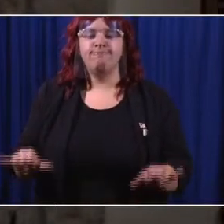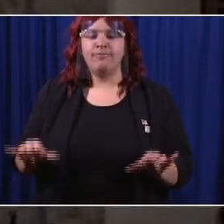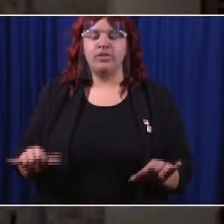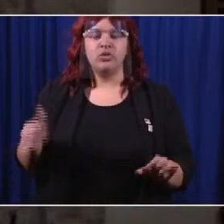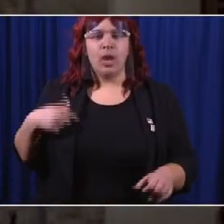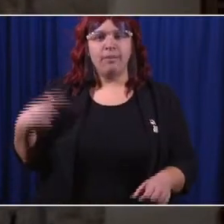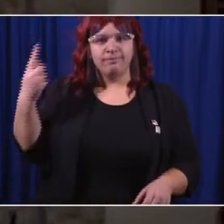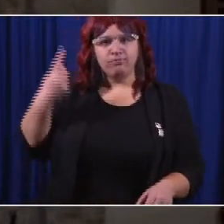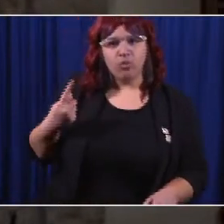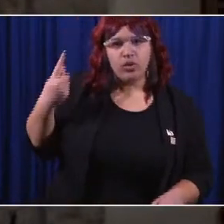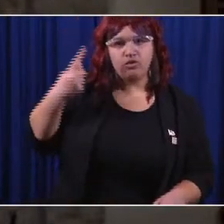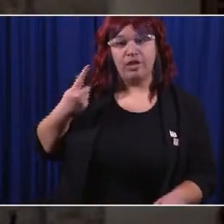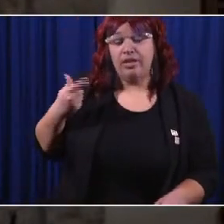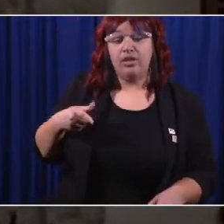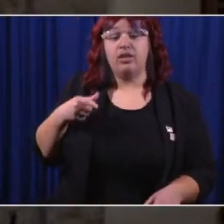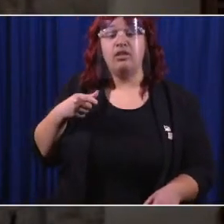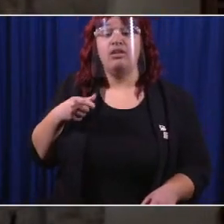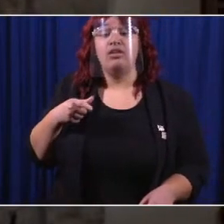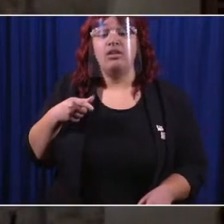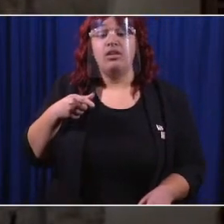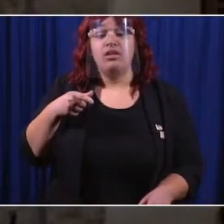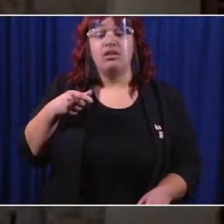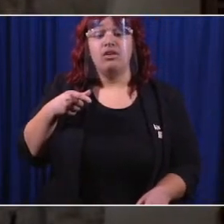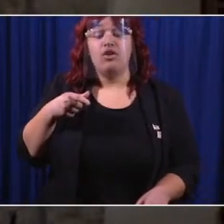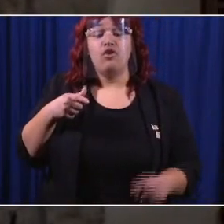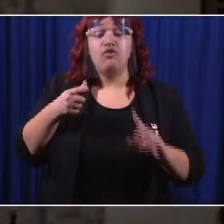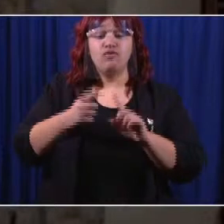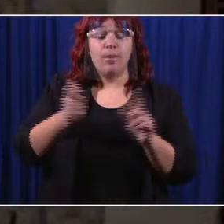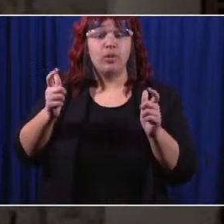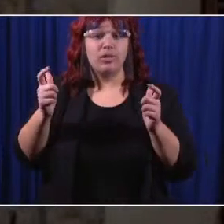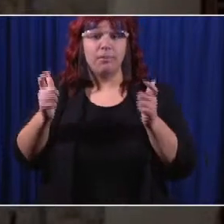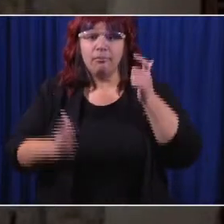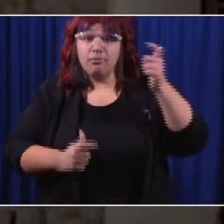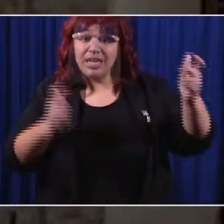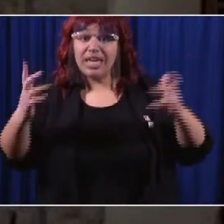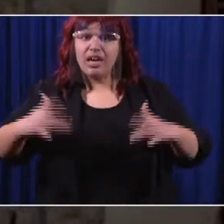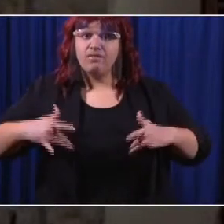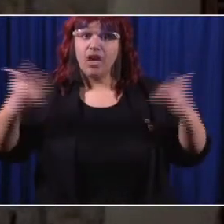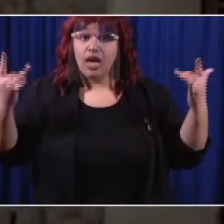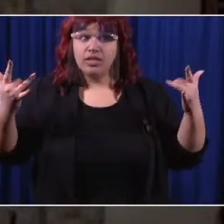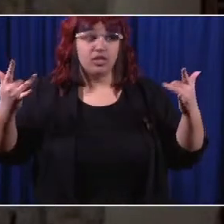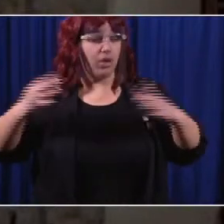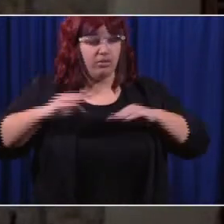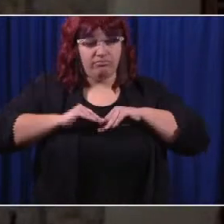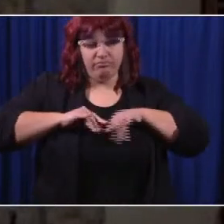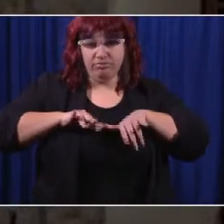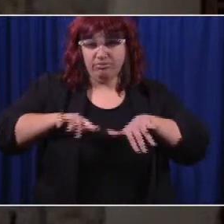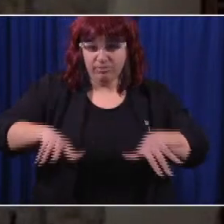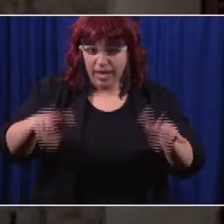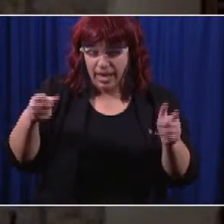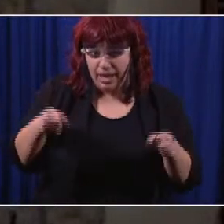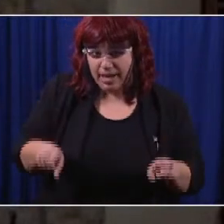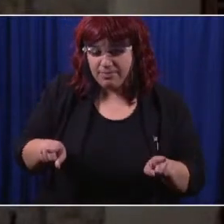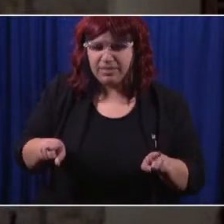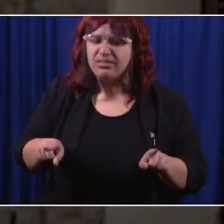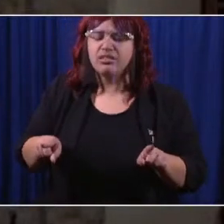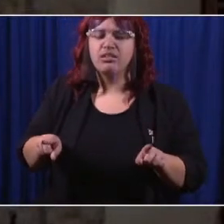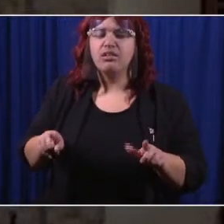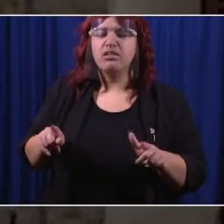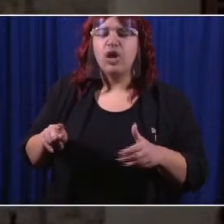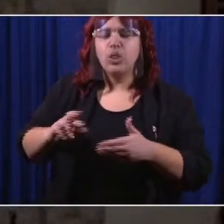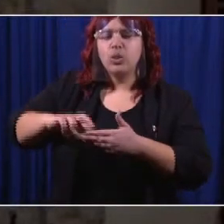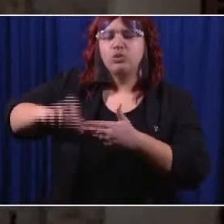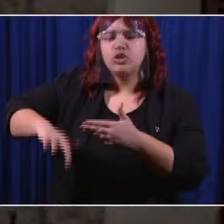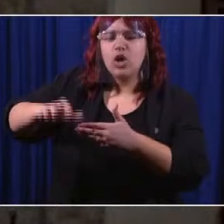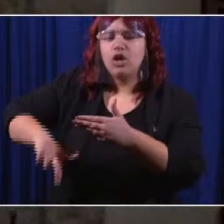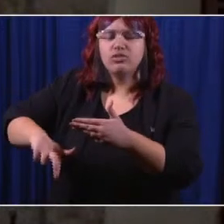those numbers on the super spreaders here in Ohio of those students, young people, and that